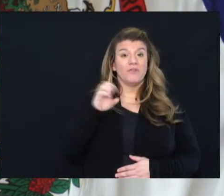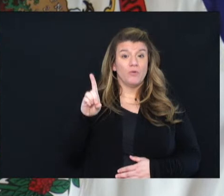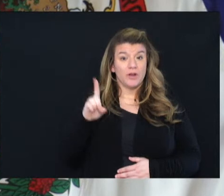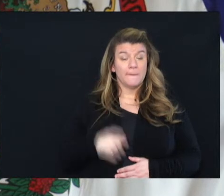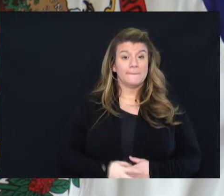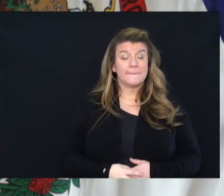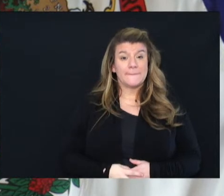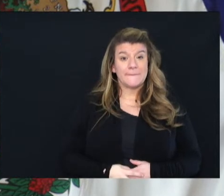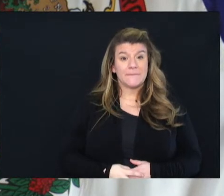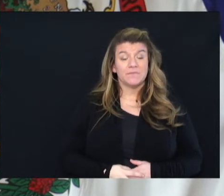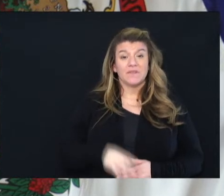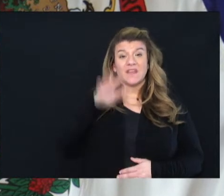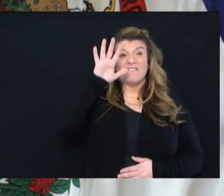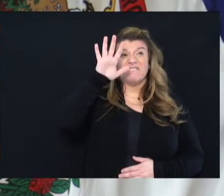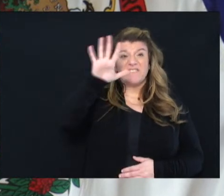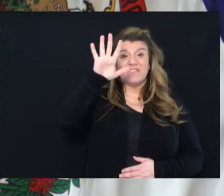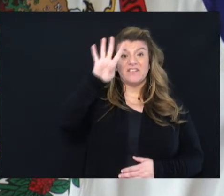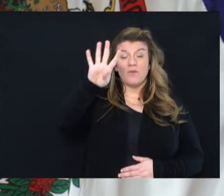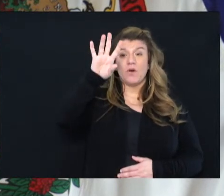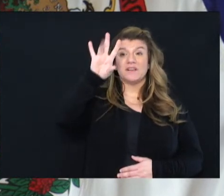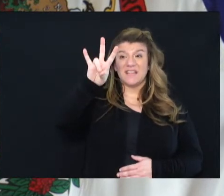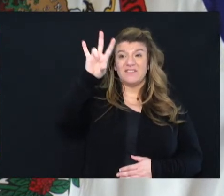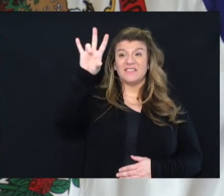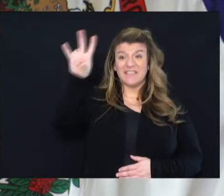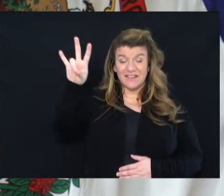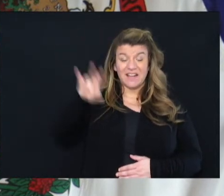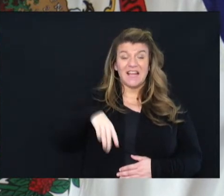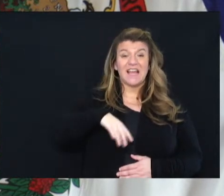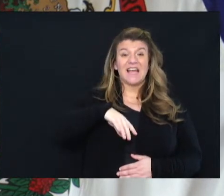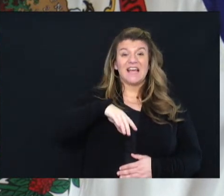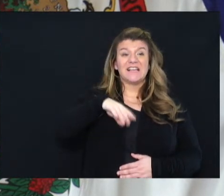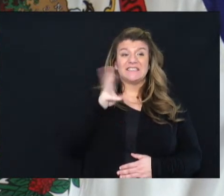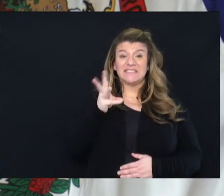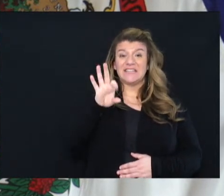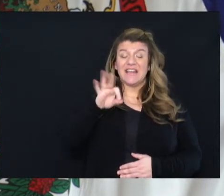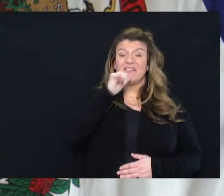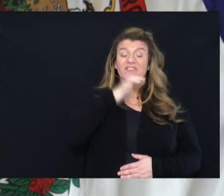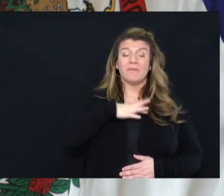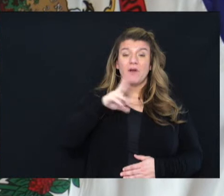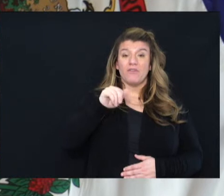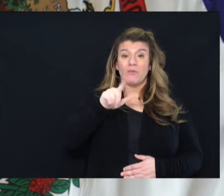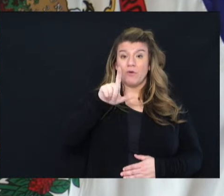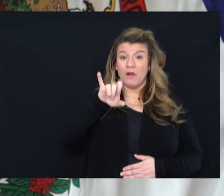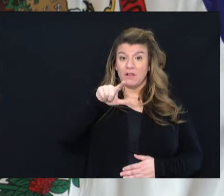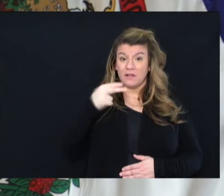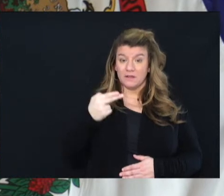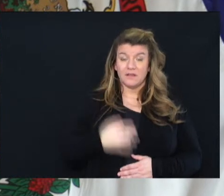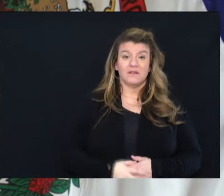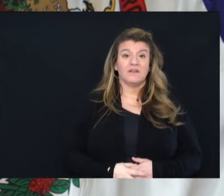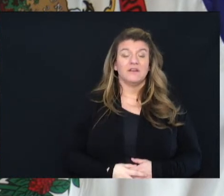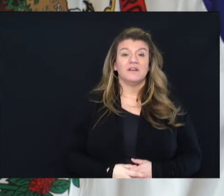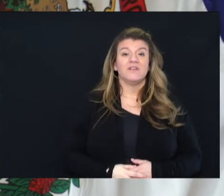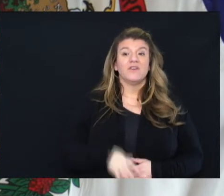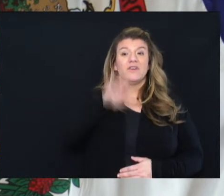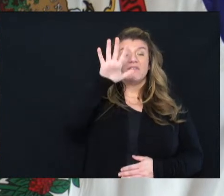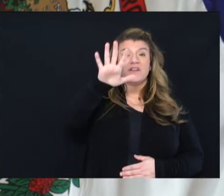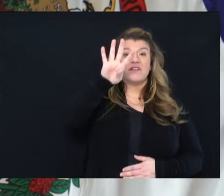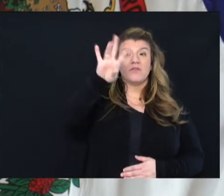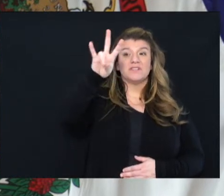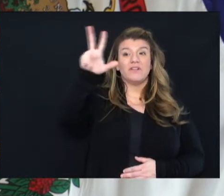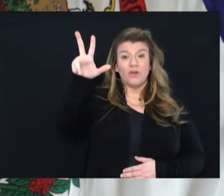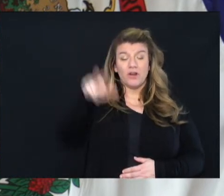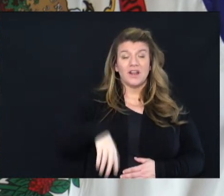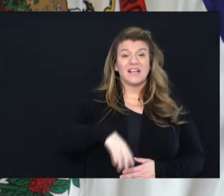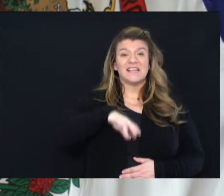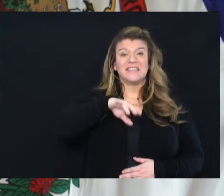County. The 5,472nd death is a 69-year-old female from Raleigh County. The 5,473rd death